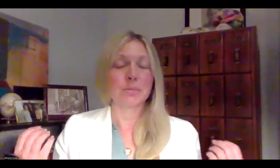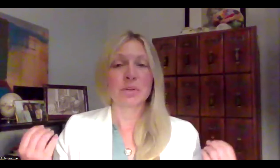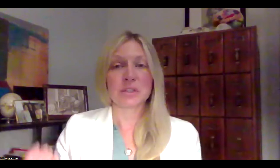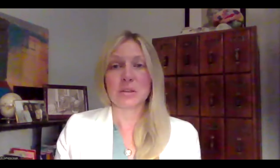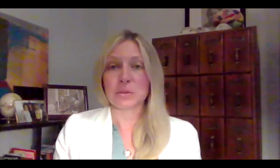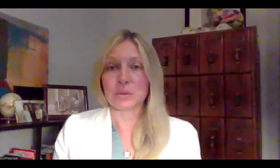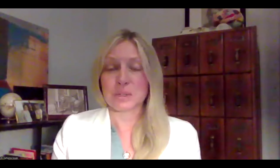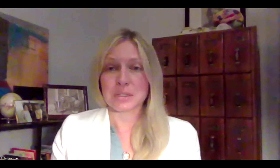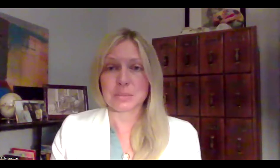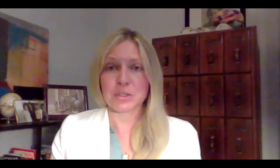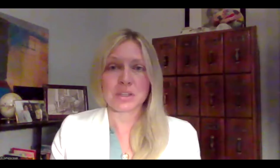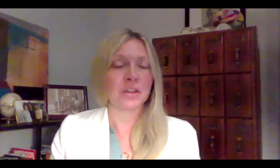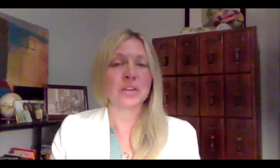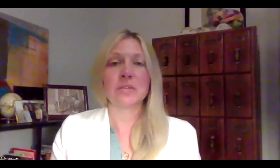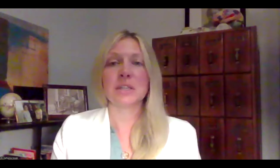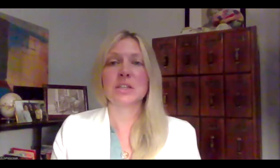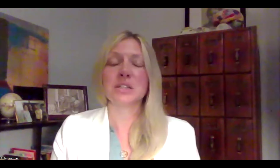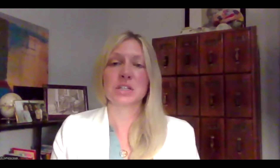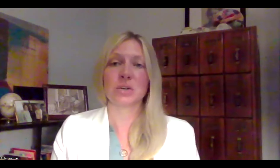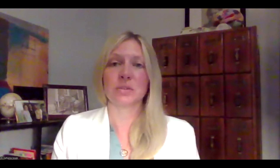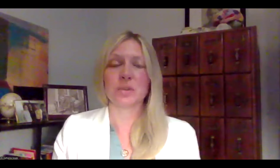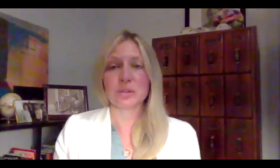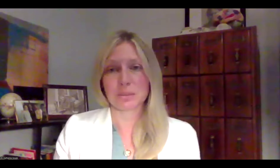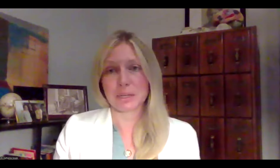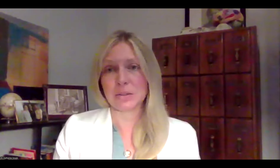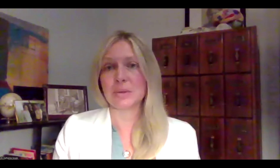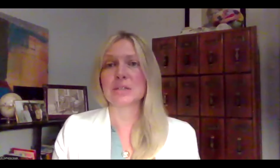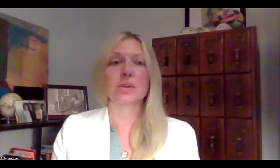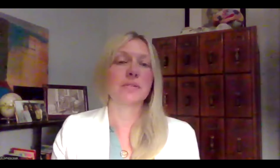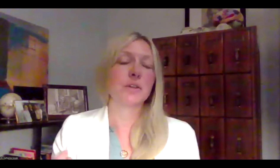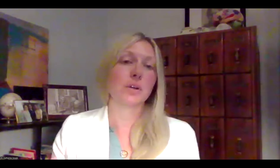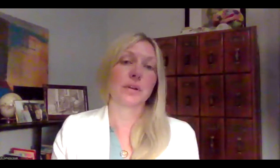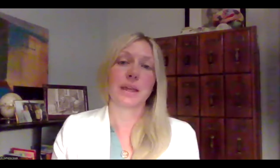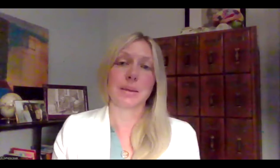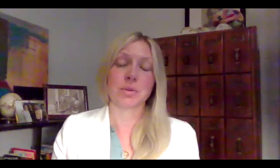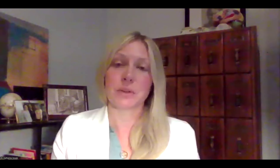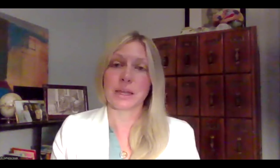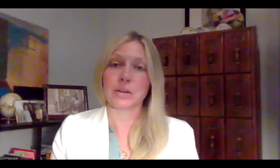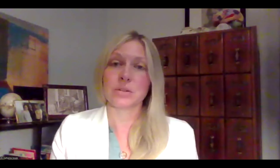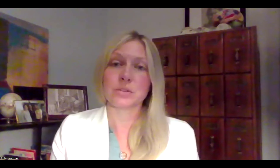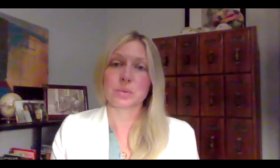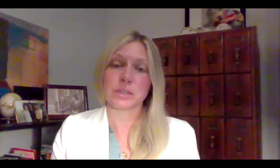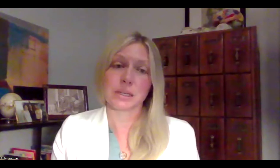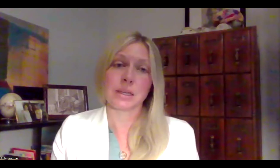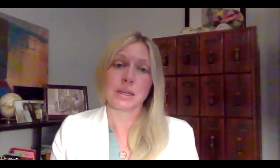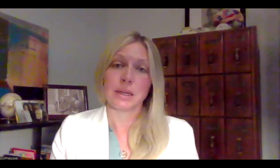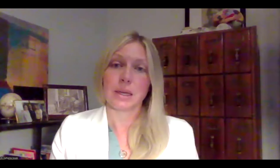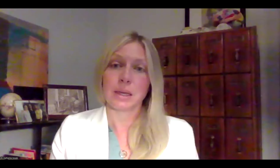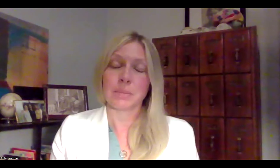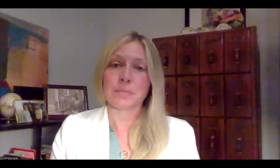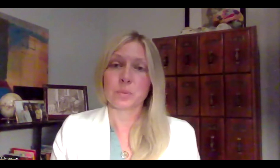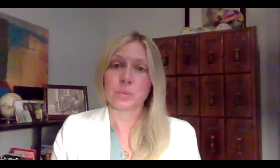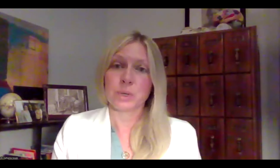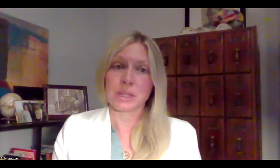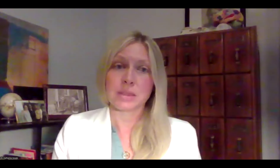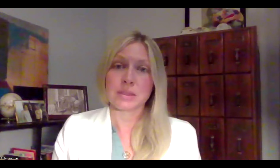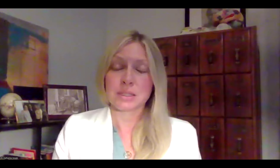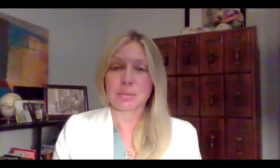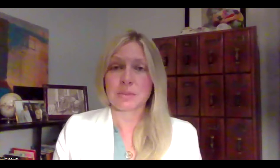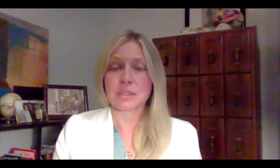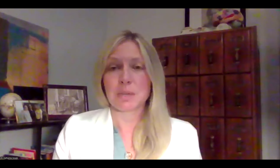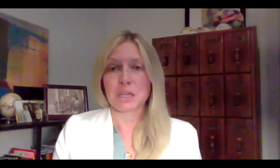a person who is experiencing a long COVID condition, or if you know somebody who is, or if you're a provider who's working